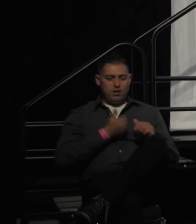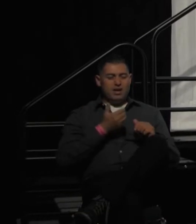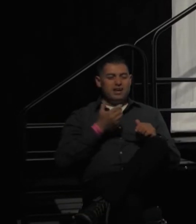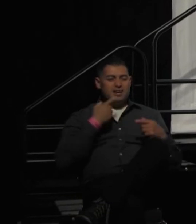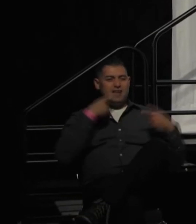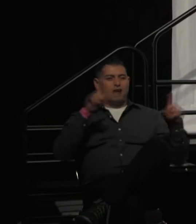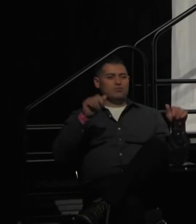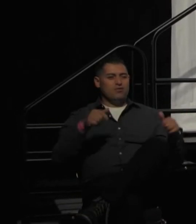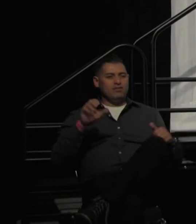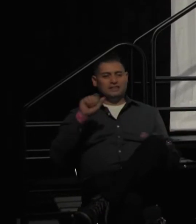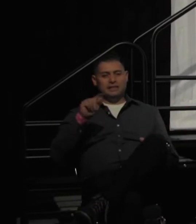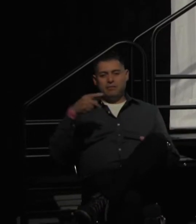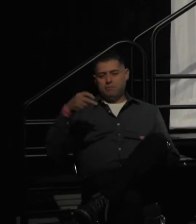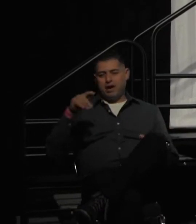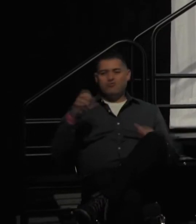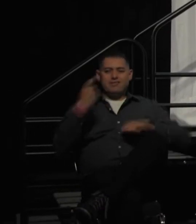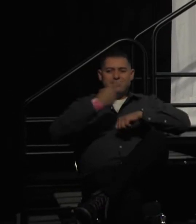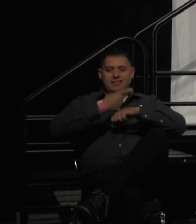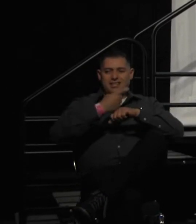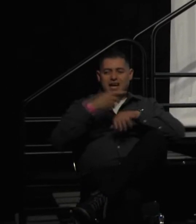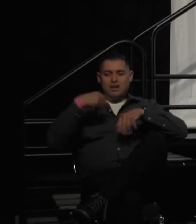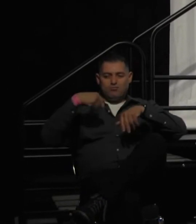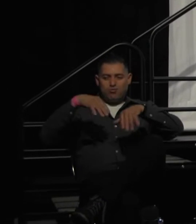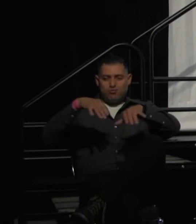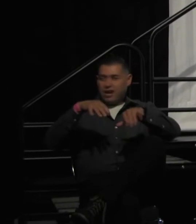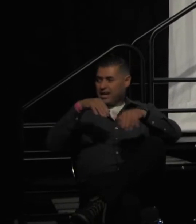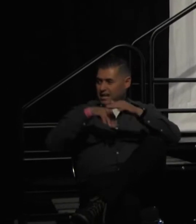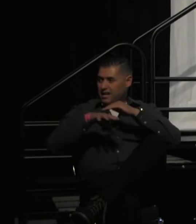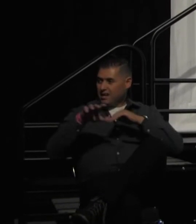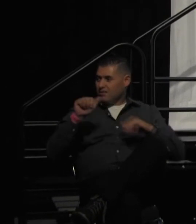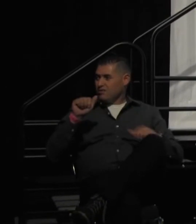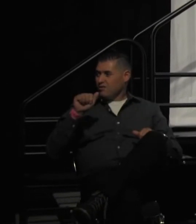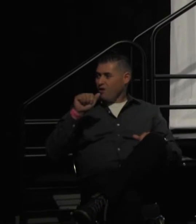the St. Patrick's Day Parade in Arkansas.